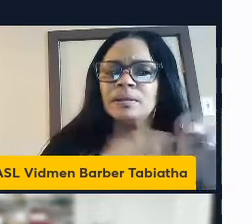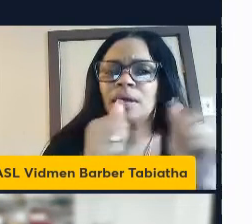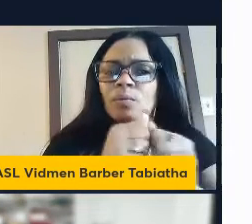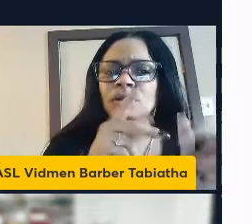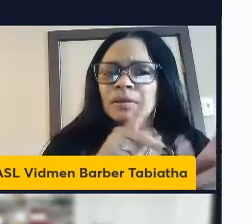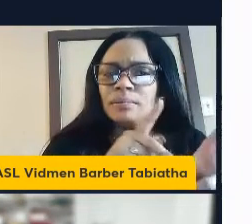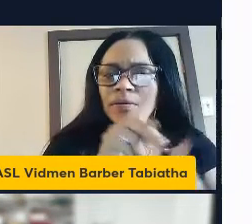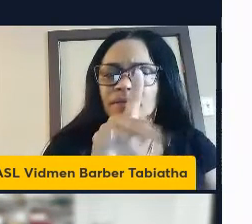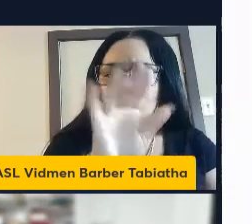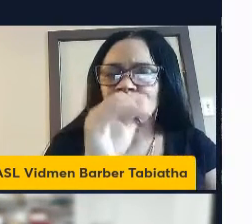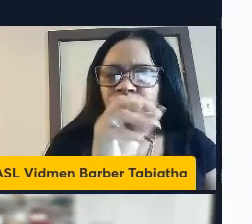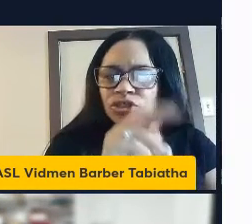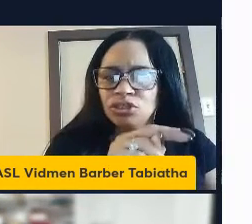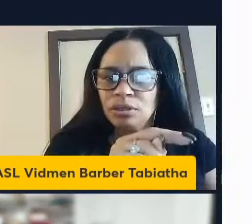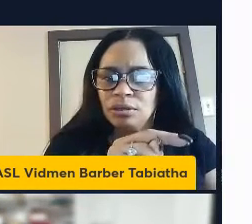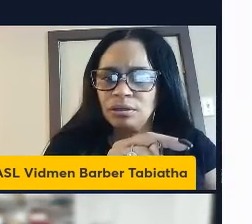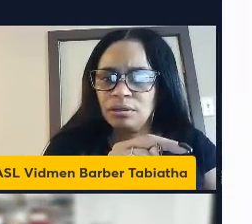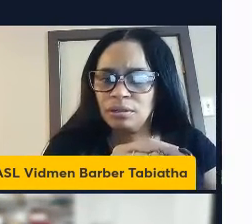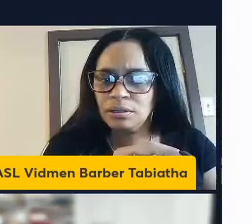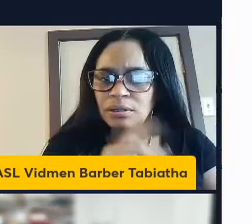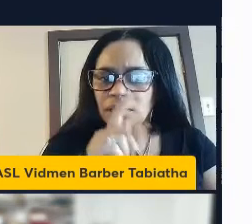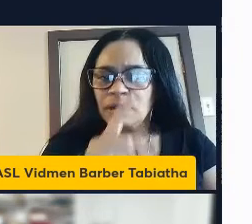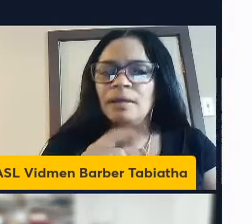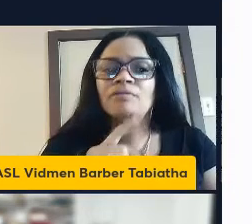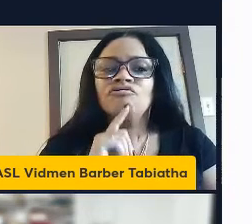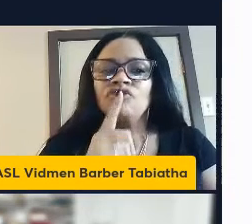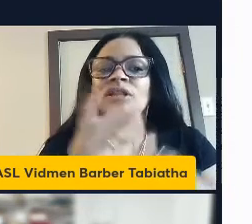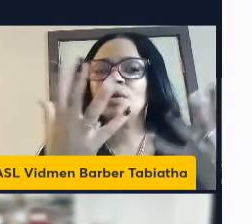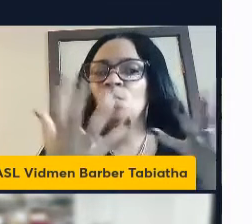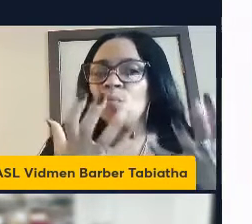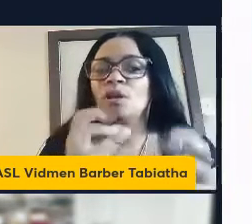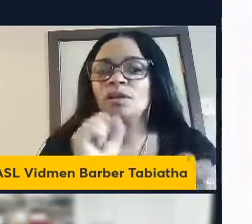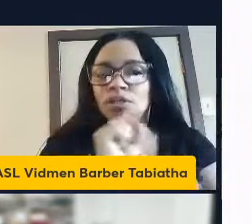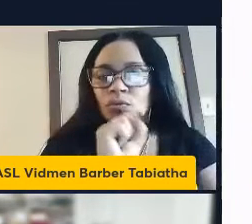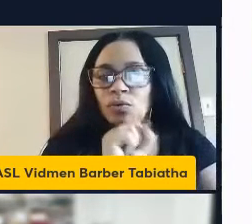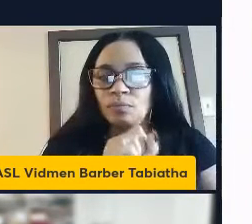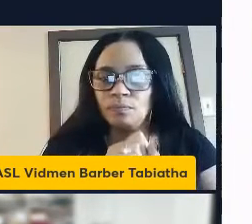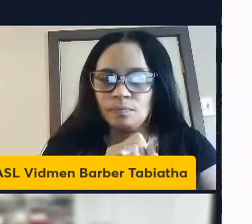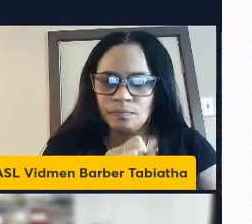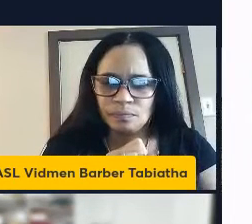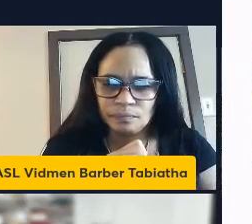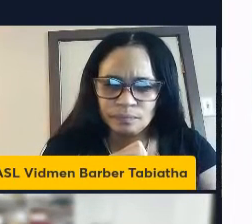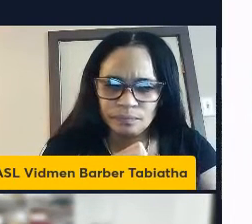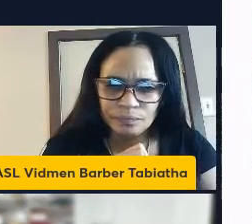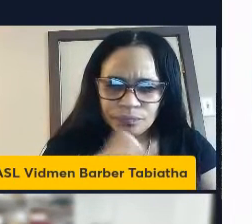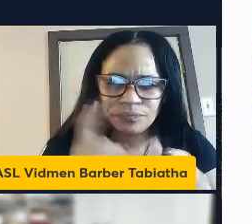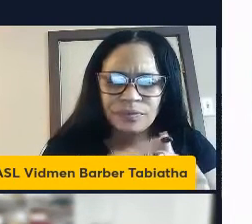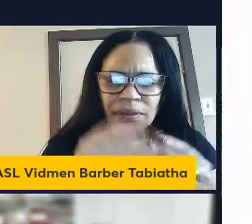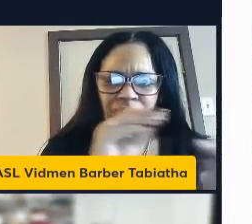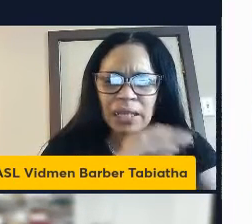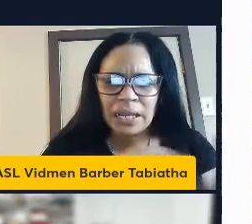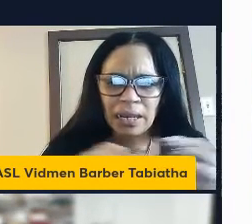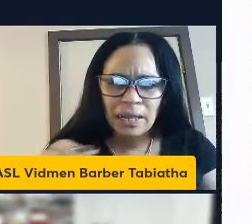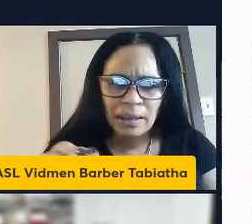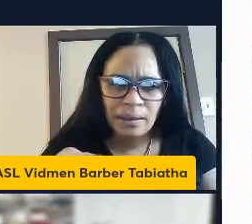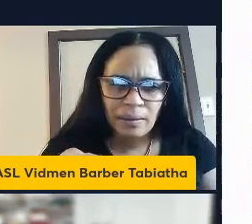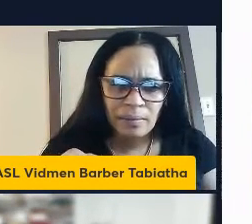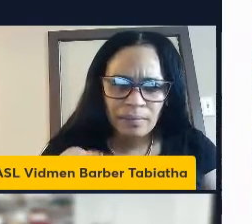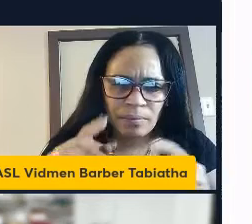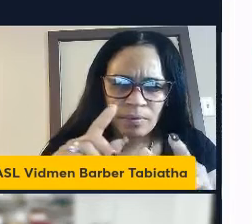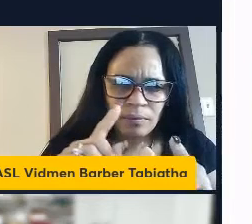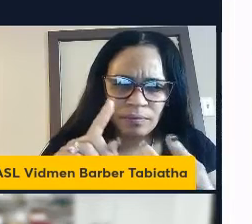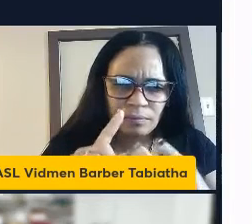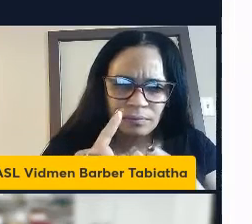John was fundamental to my passion for immunology. And when I moved to Trinity University in